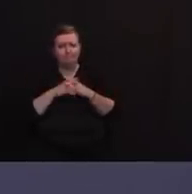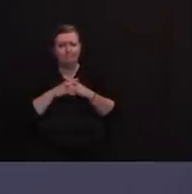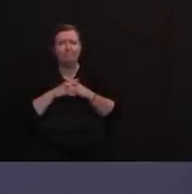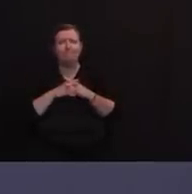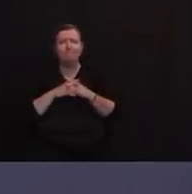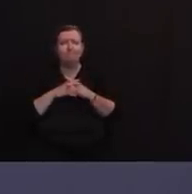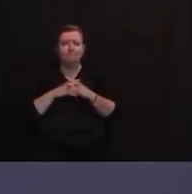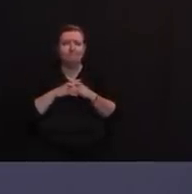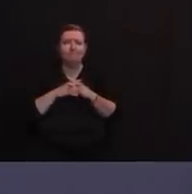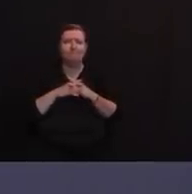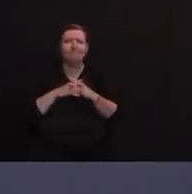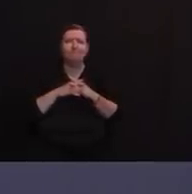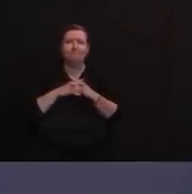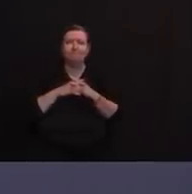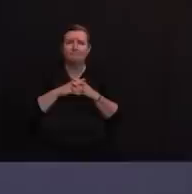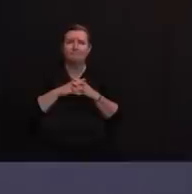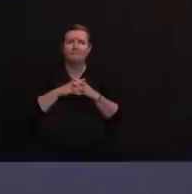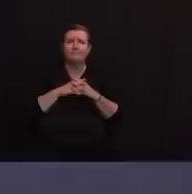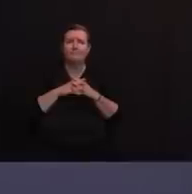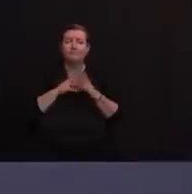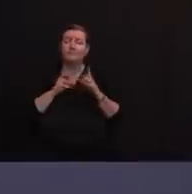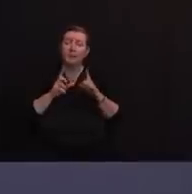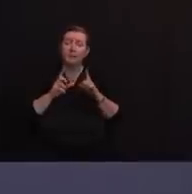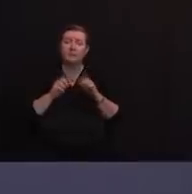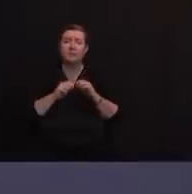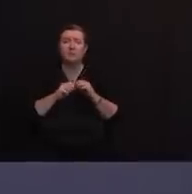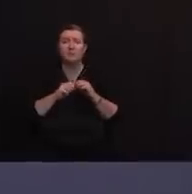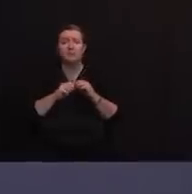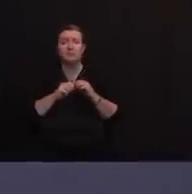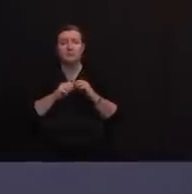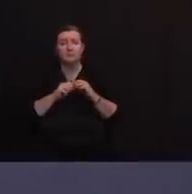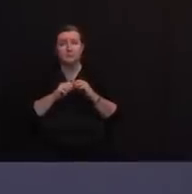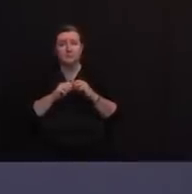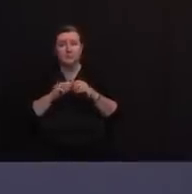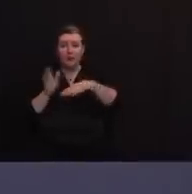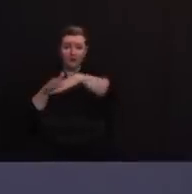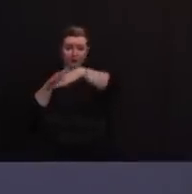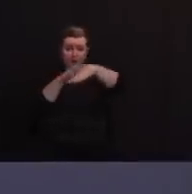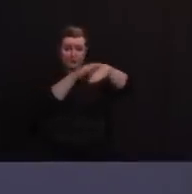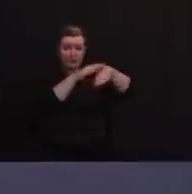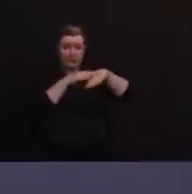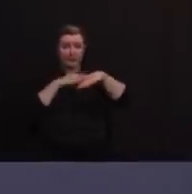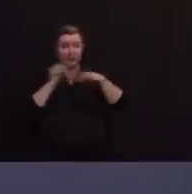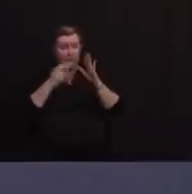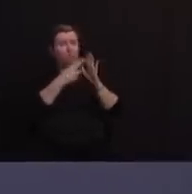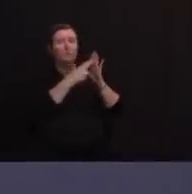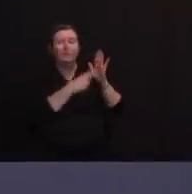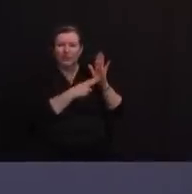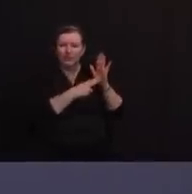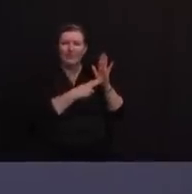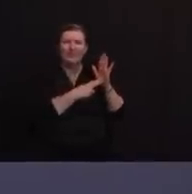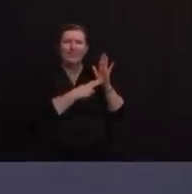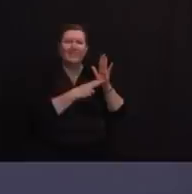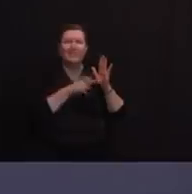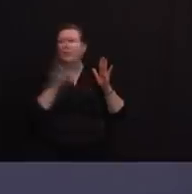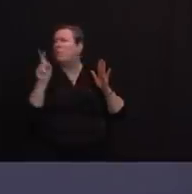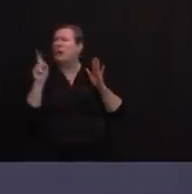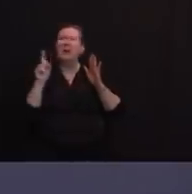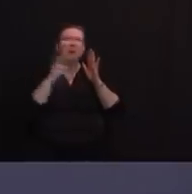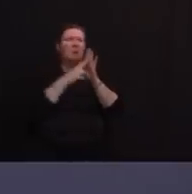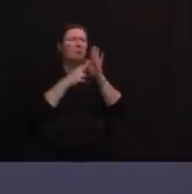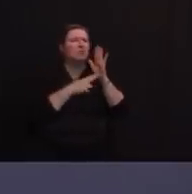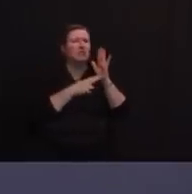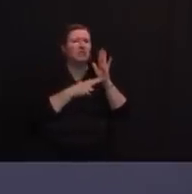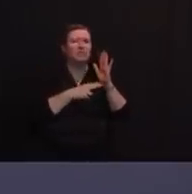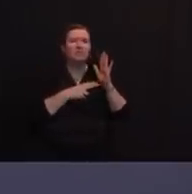challenges. Where would you recommend folks to sign up? You mentioned, Judy, that if you're in a hospital, you may have a particular sign up